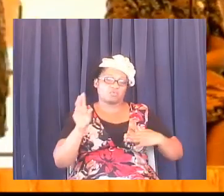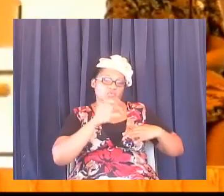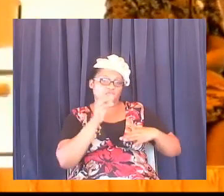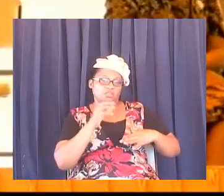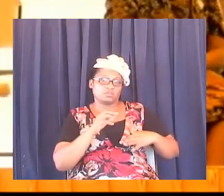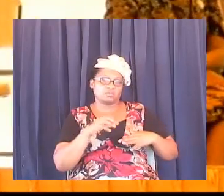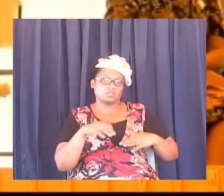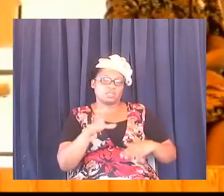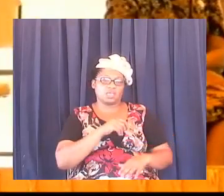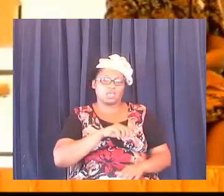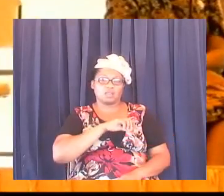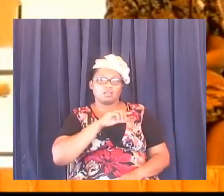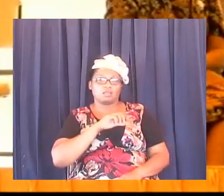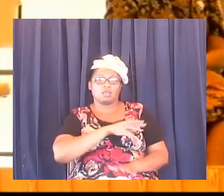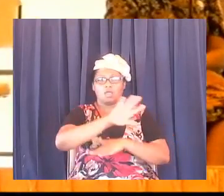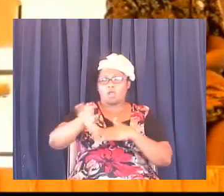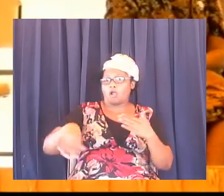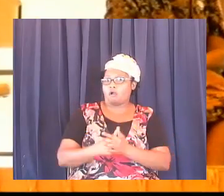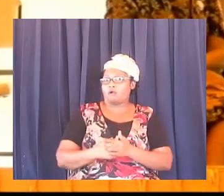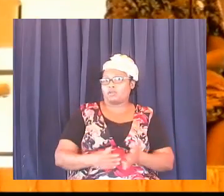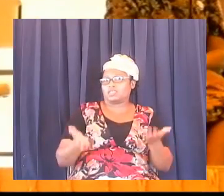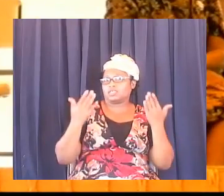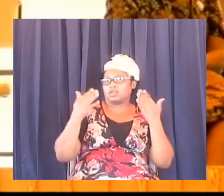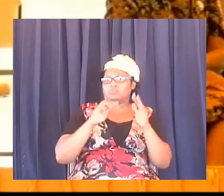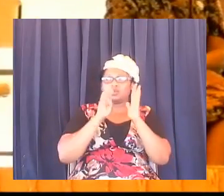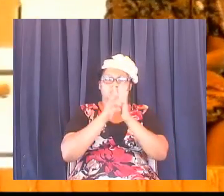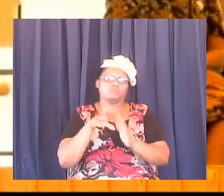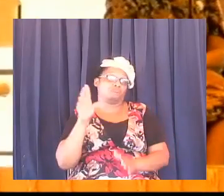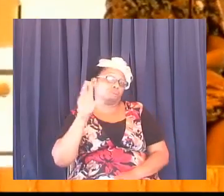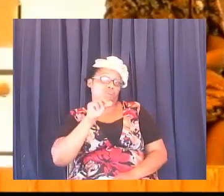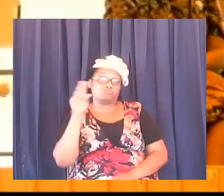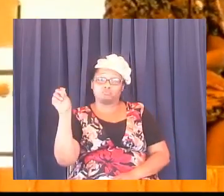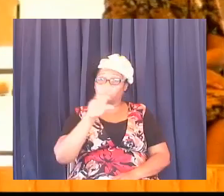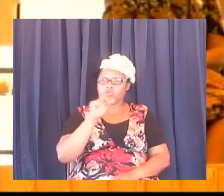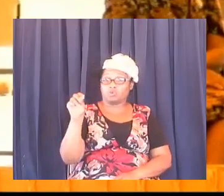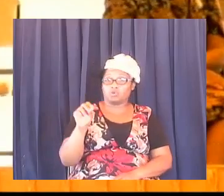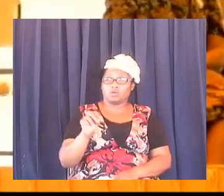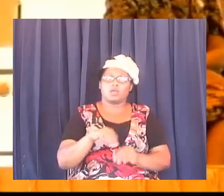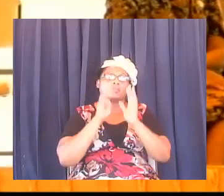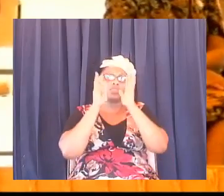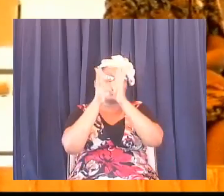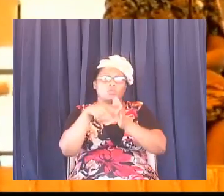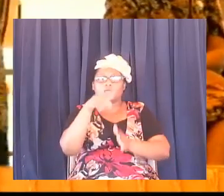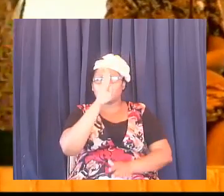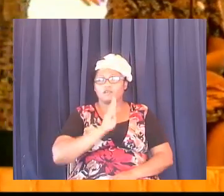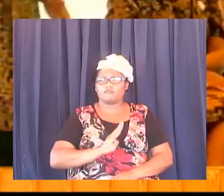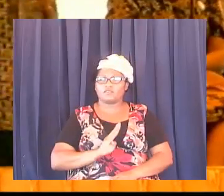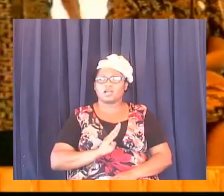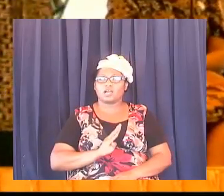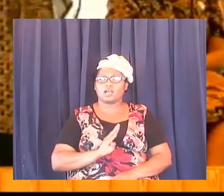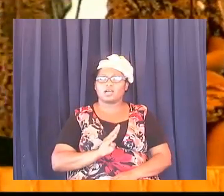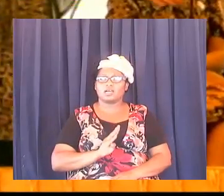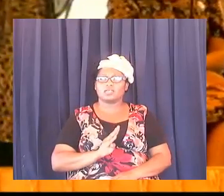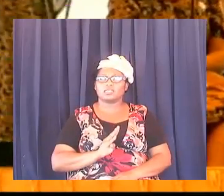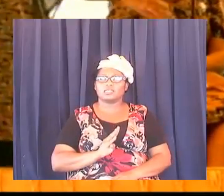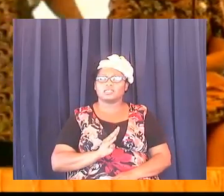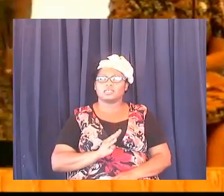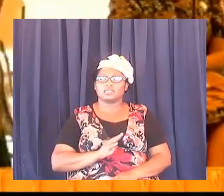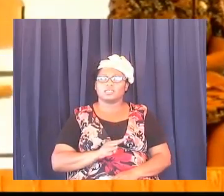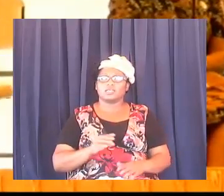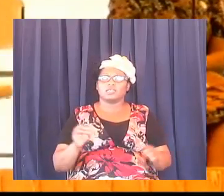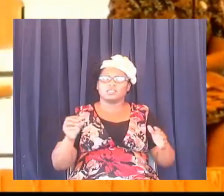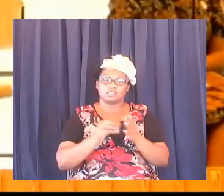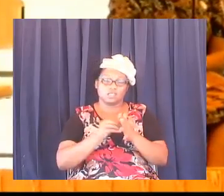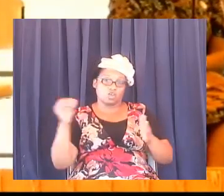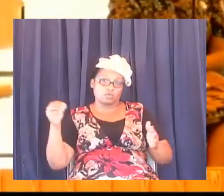all is up and well with you. No, no, no. The will of God is the opposite to what you